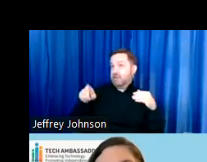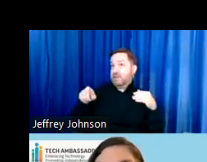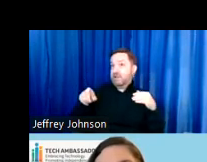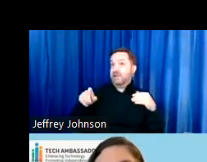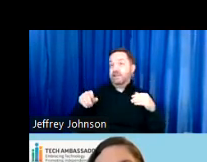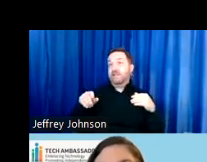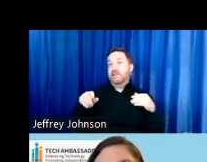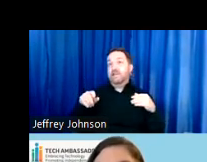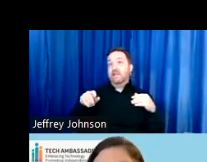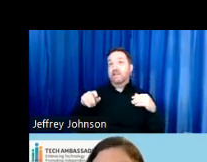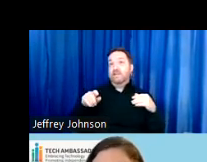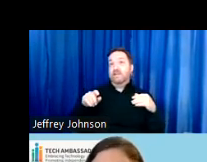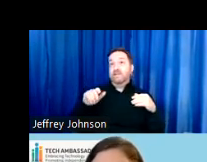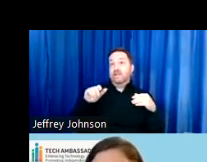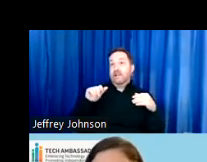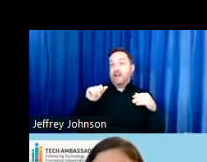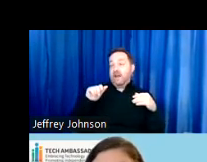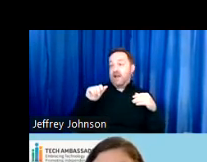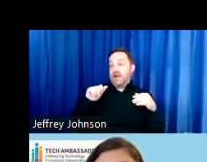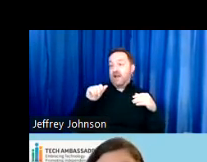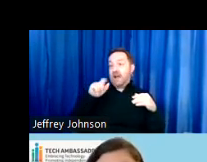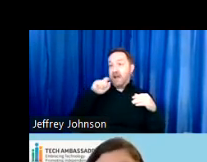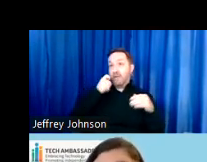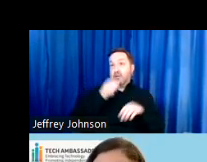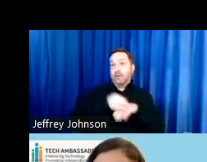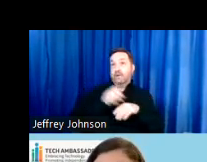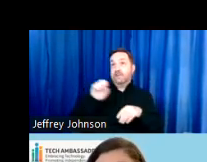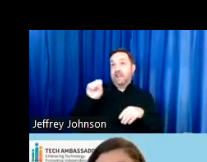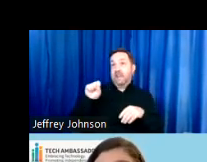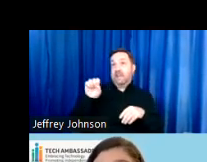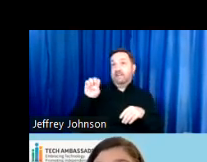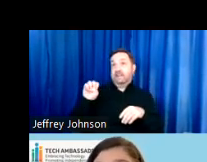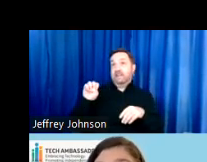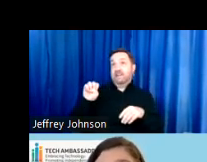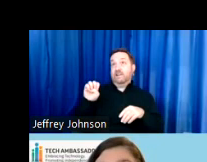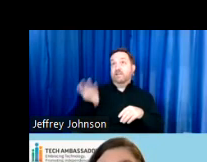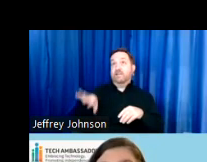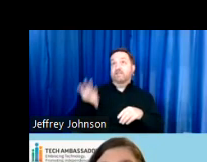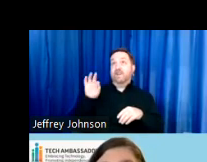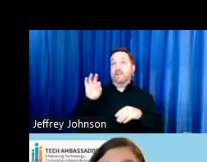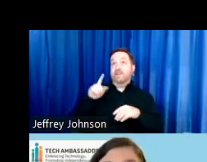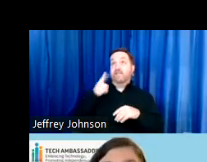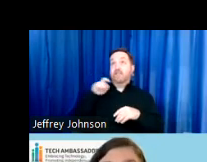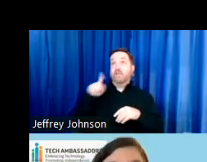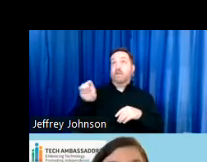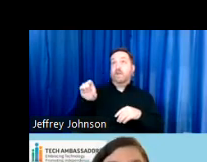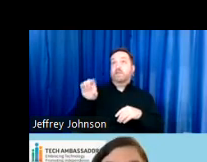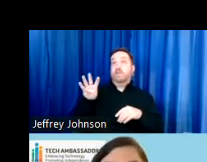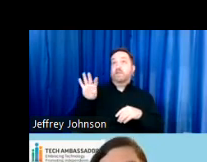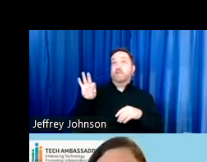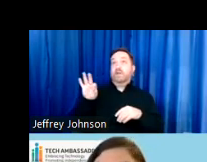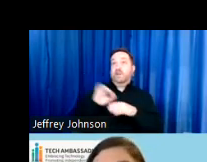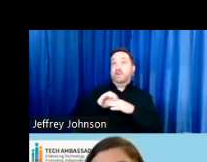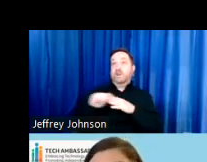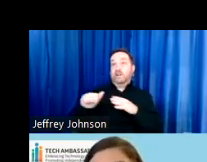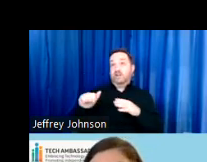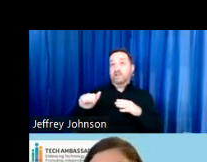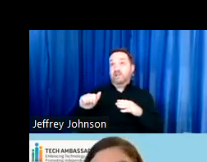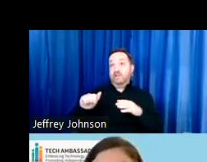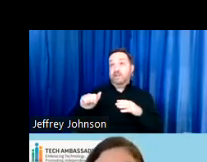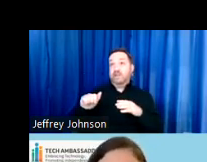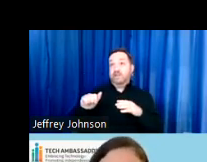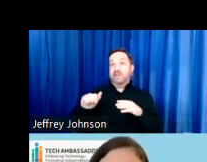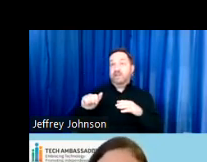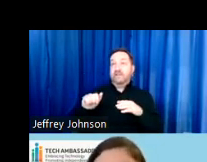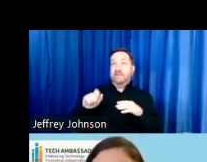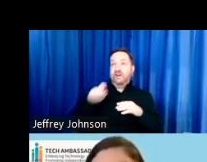Those Apple Watch SEs you could find on Amazon this year for $149. And it looks like on Apple